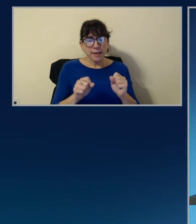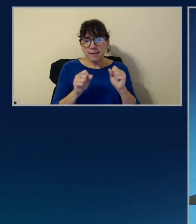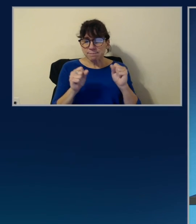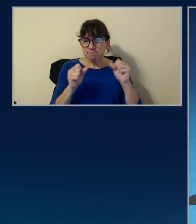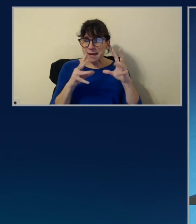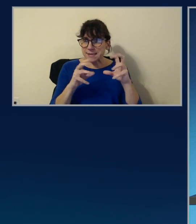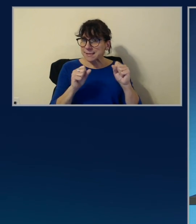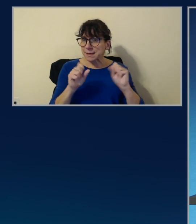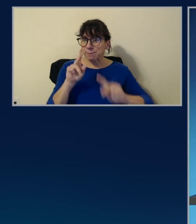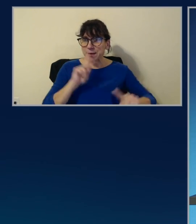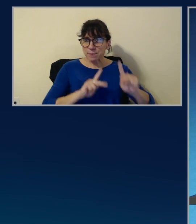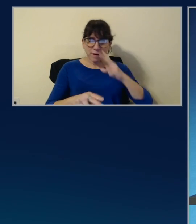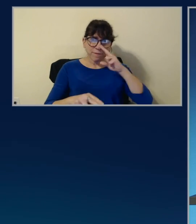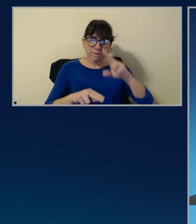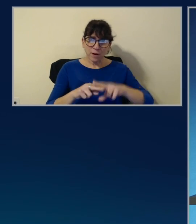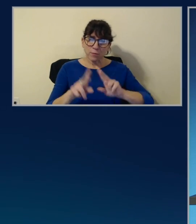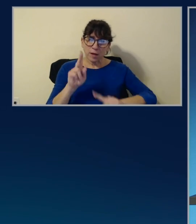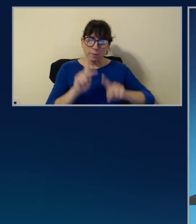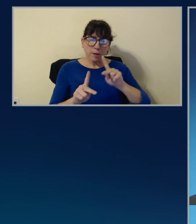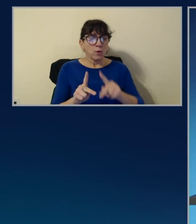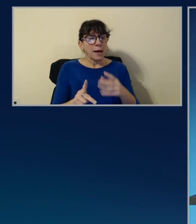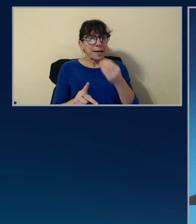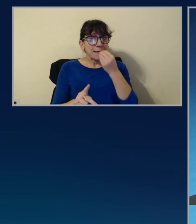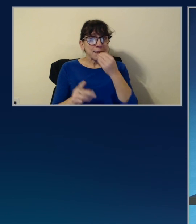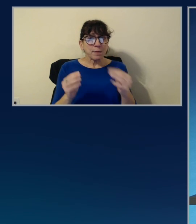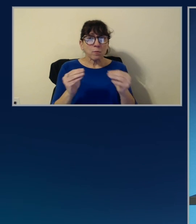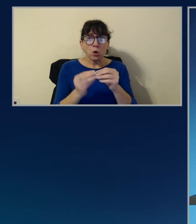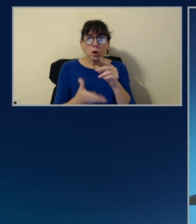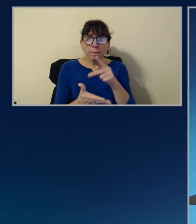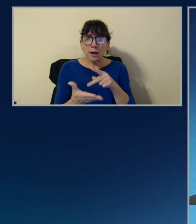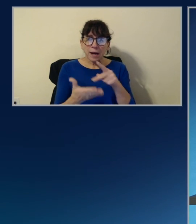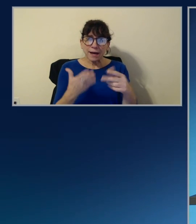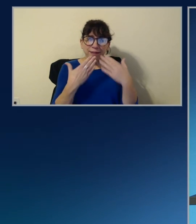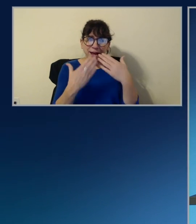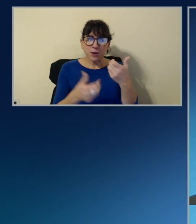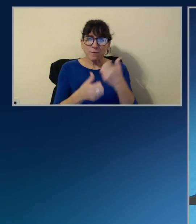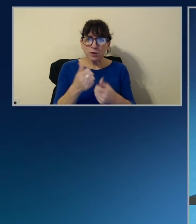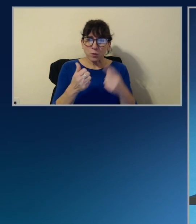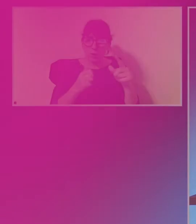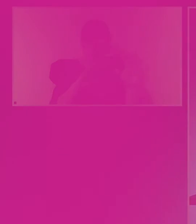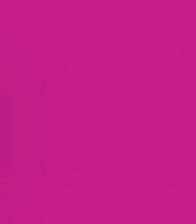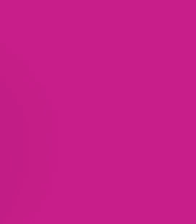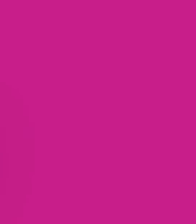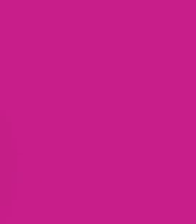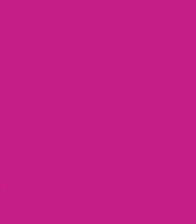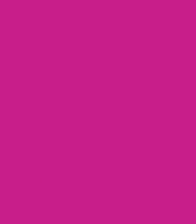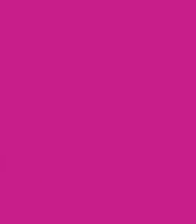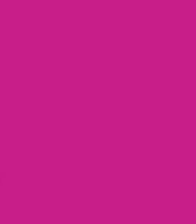And eat more pie. Eat more pie. Thanks, everyone. More pie. Bye. Bye. See you in a bit.